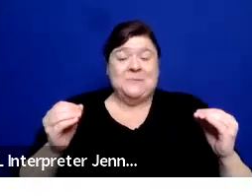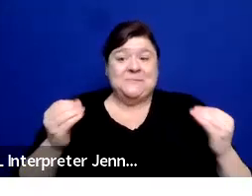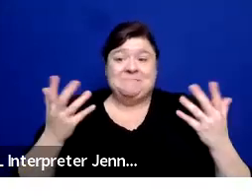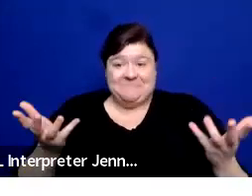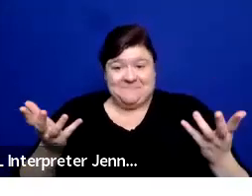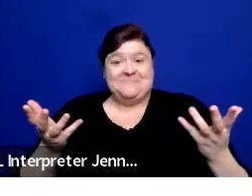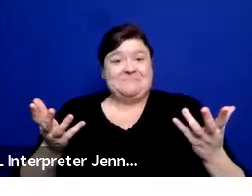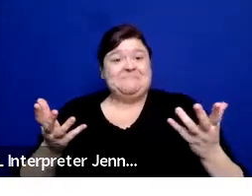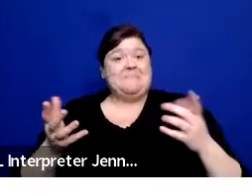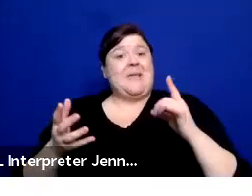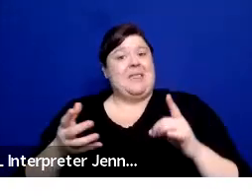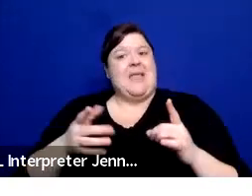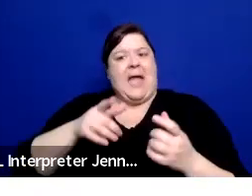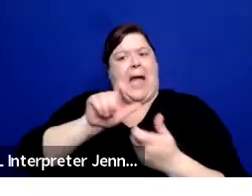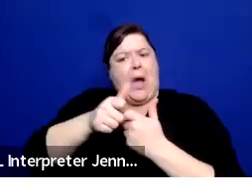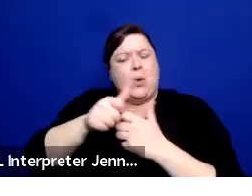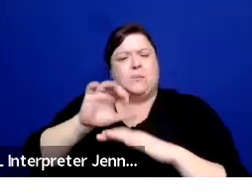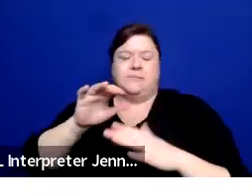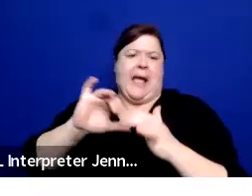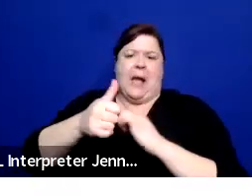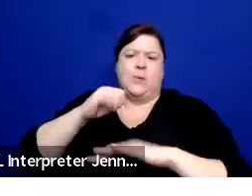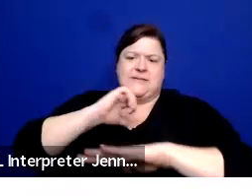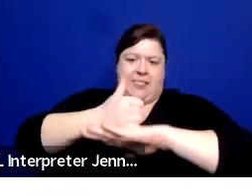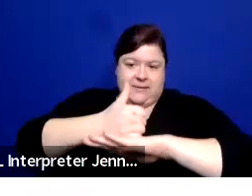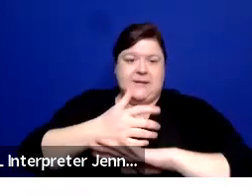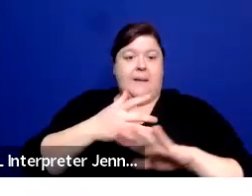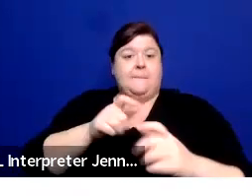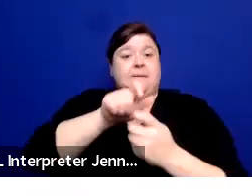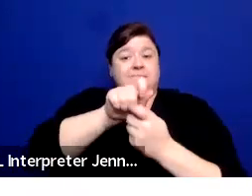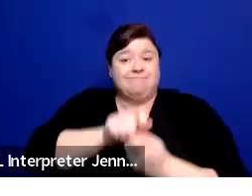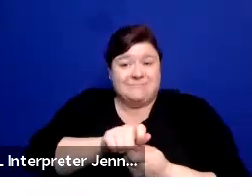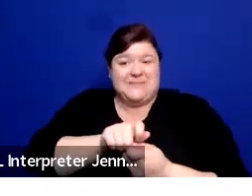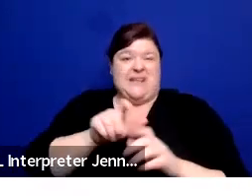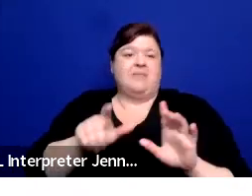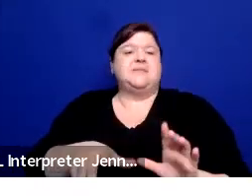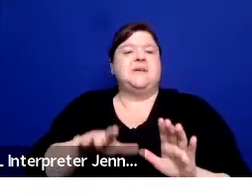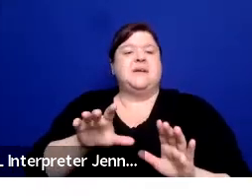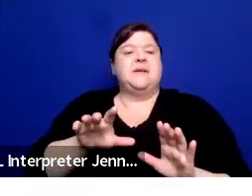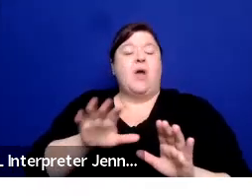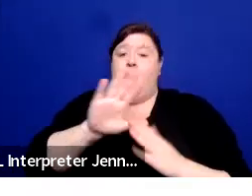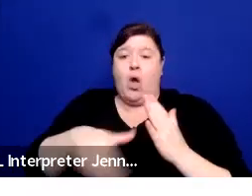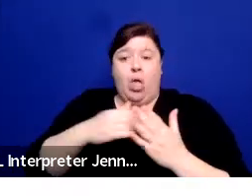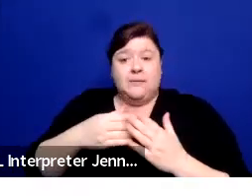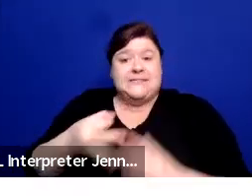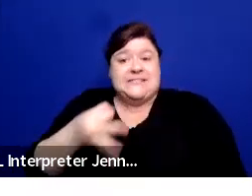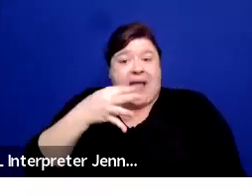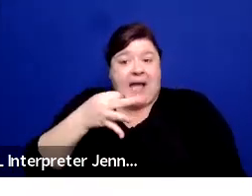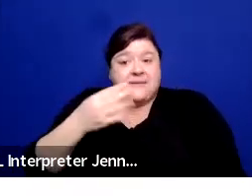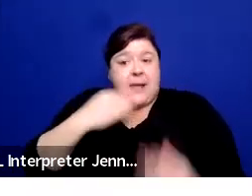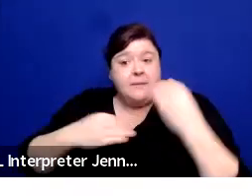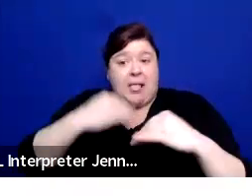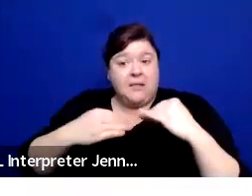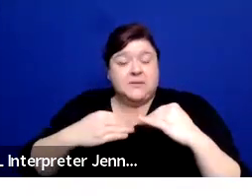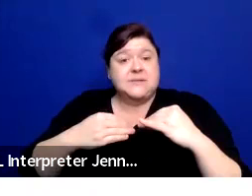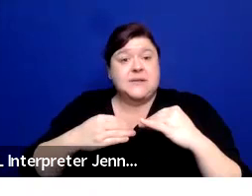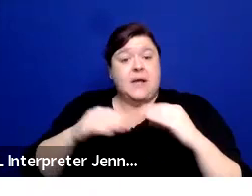the detailed implementation of this guidance, ideally for snacks and meals at all times, children and staff will be